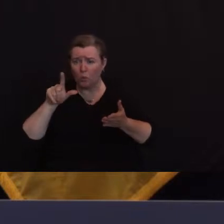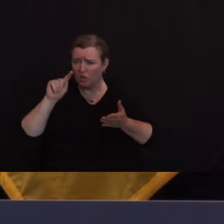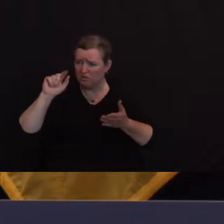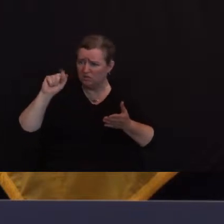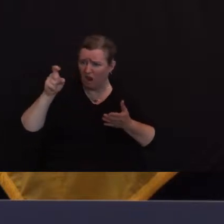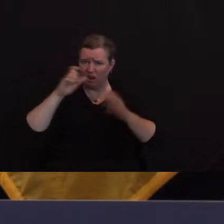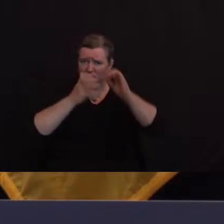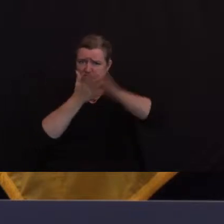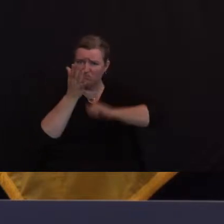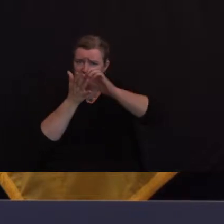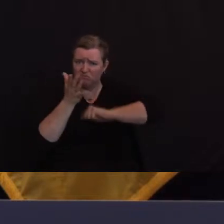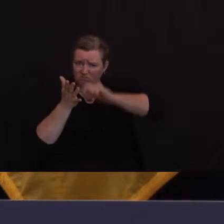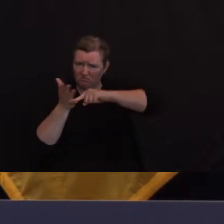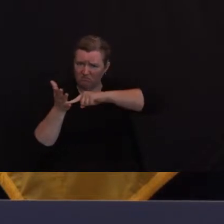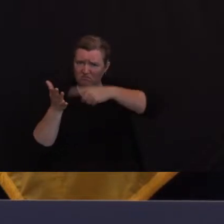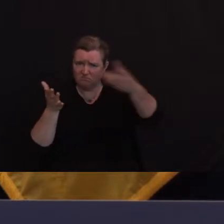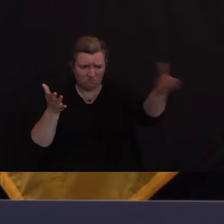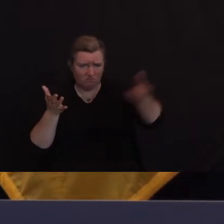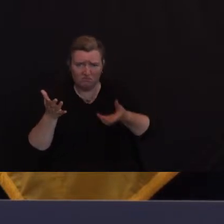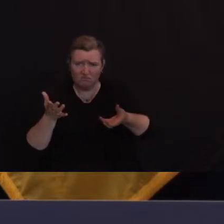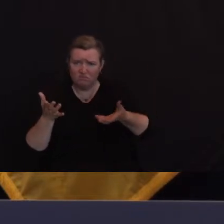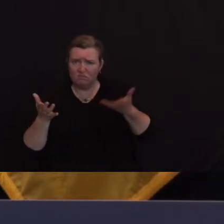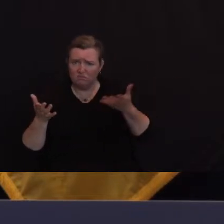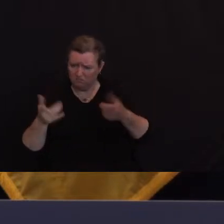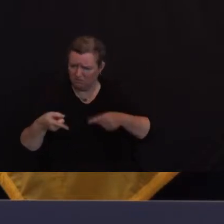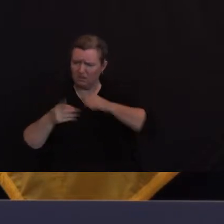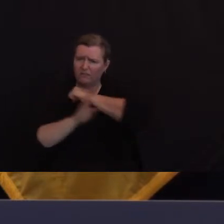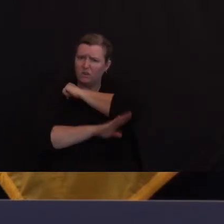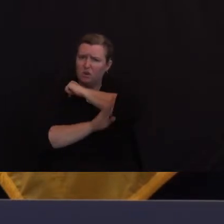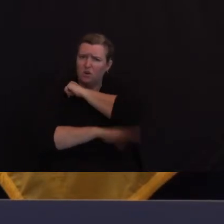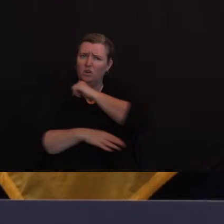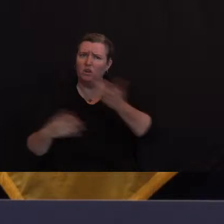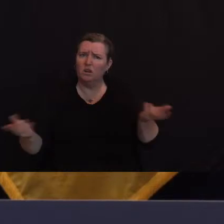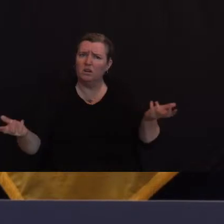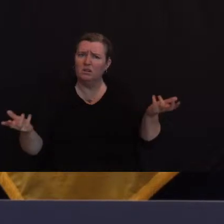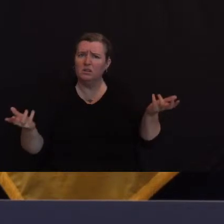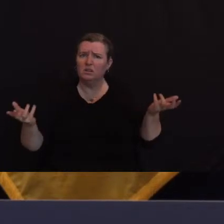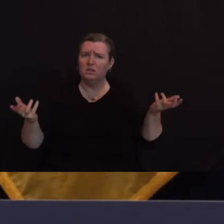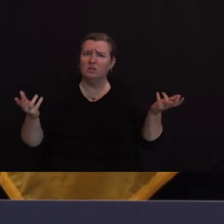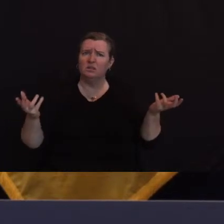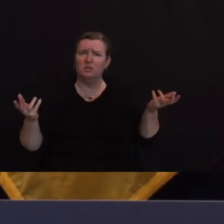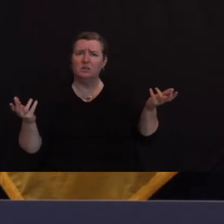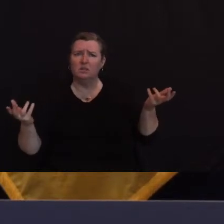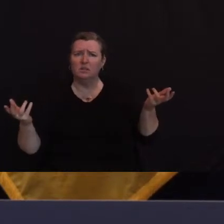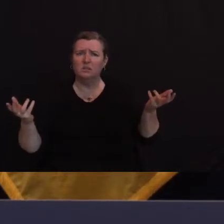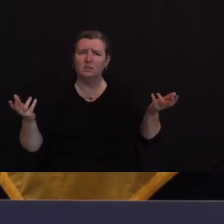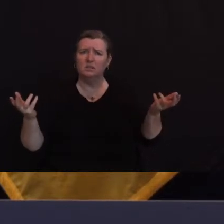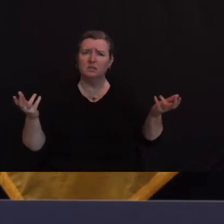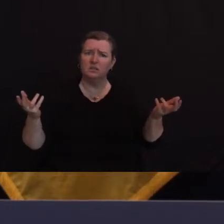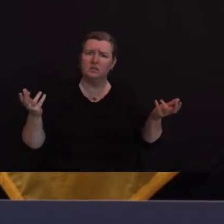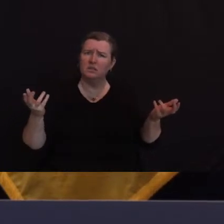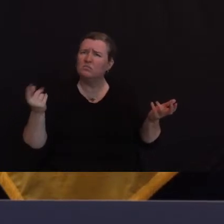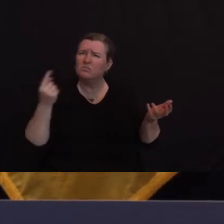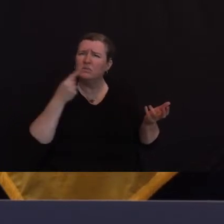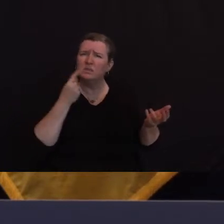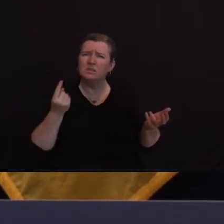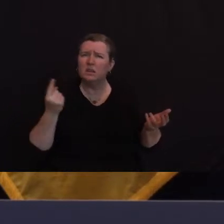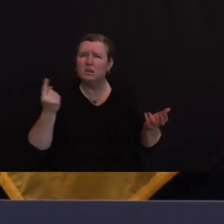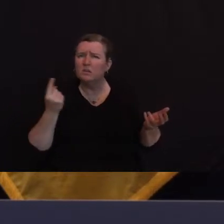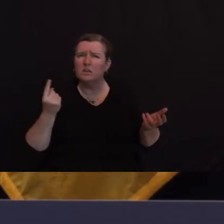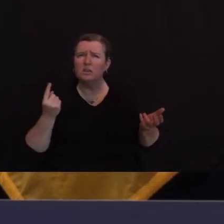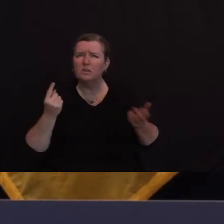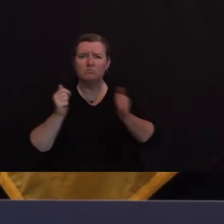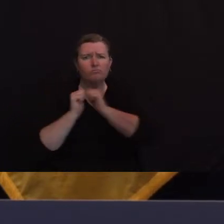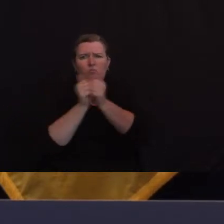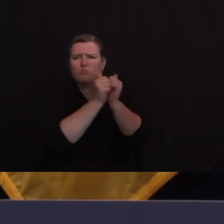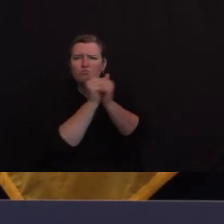just a political question. You always say that you run like you're 10 points behind for the election that's taking place in November. but in just the last month,